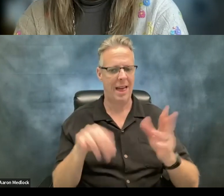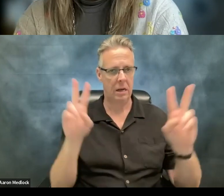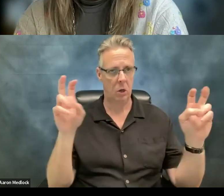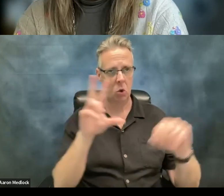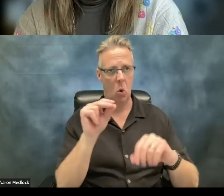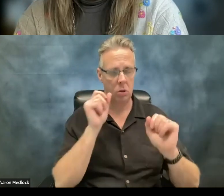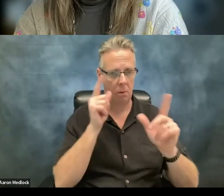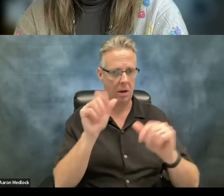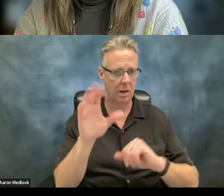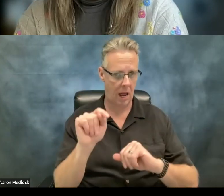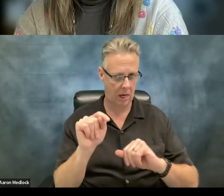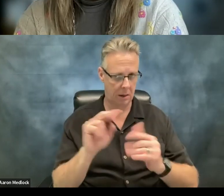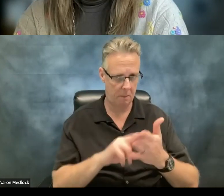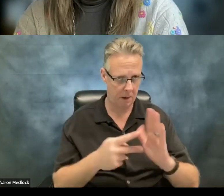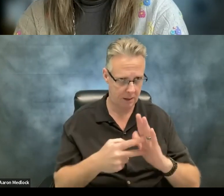Act,